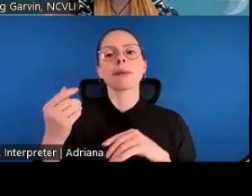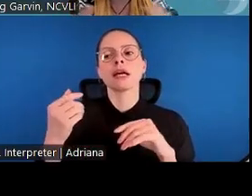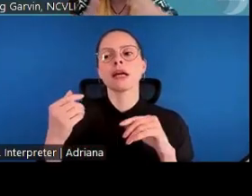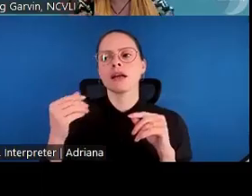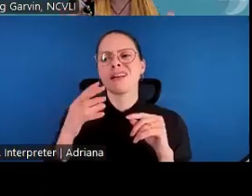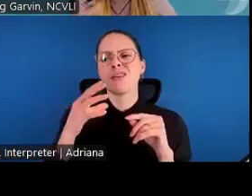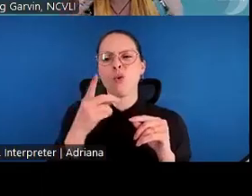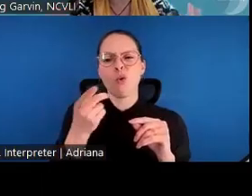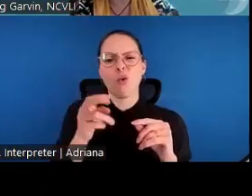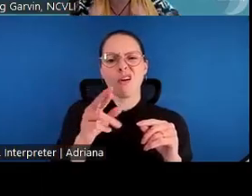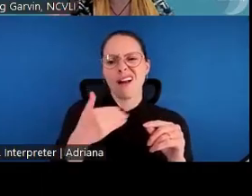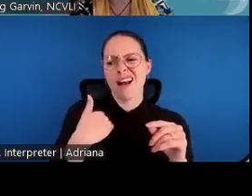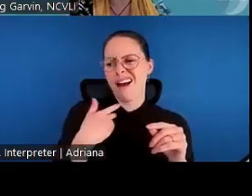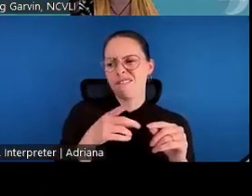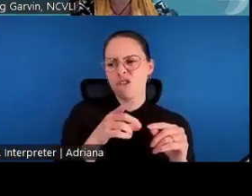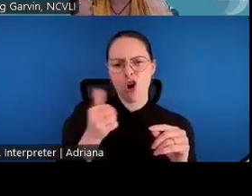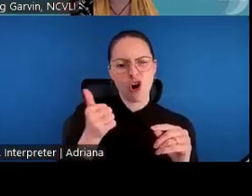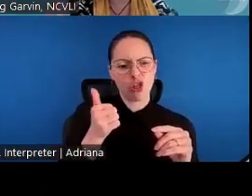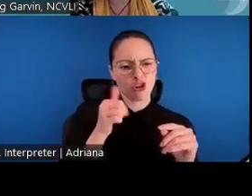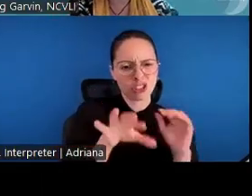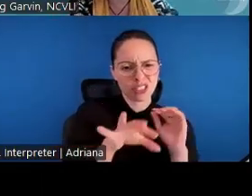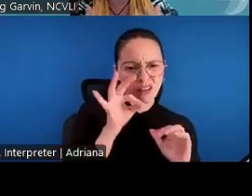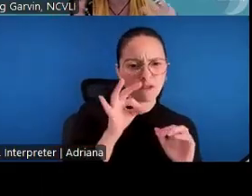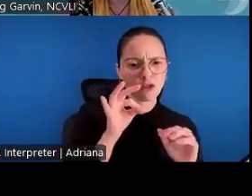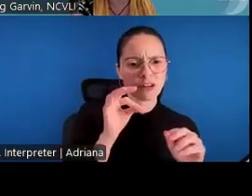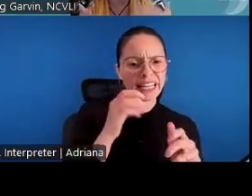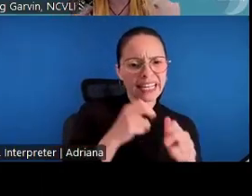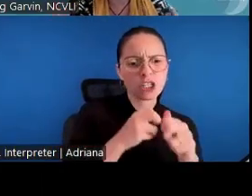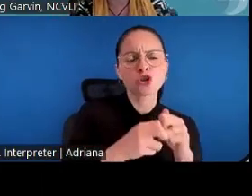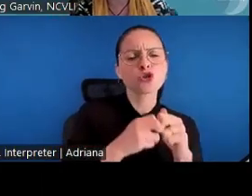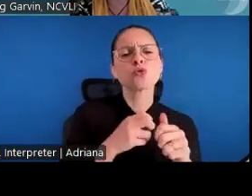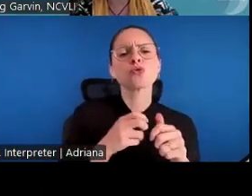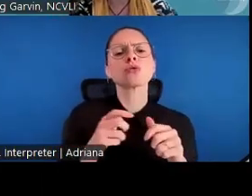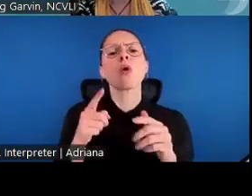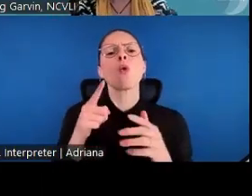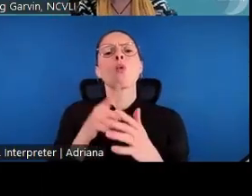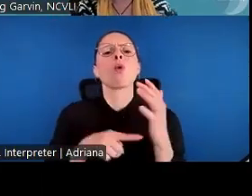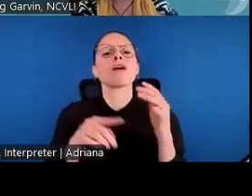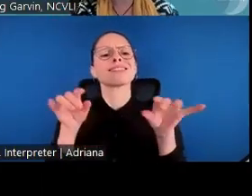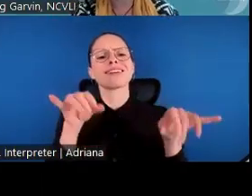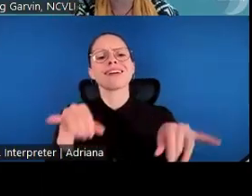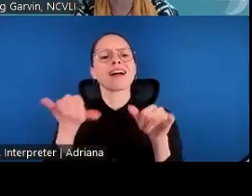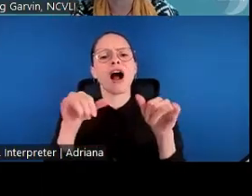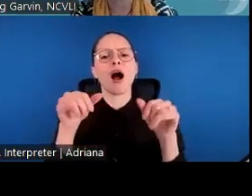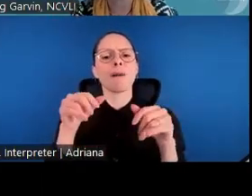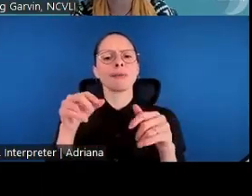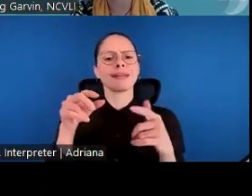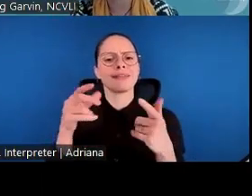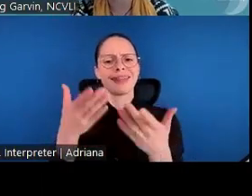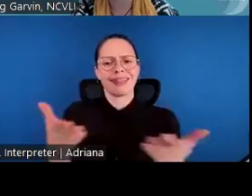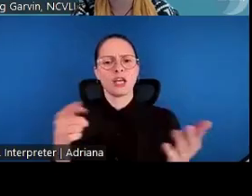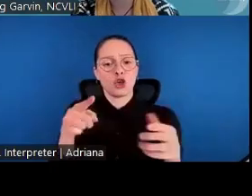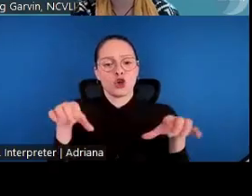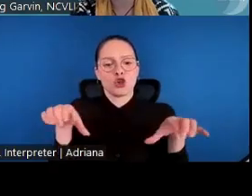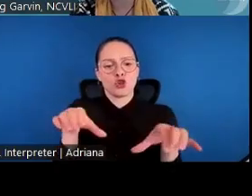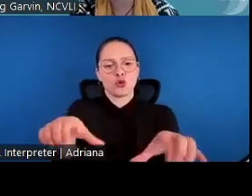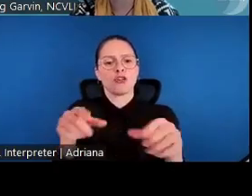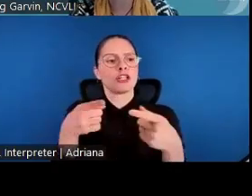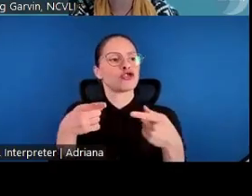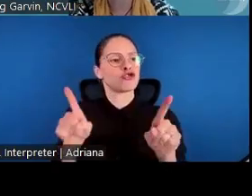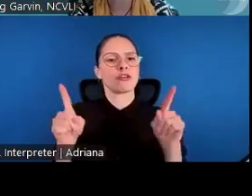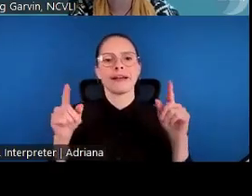discovery issues, what's the most common thing you're doing in that pre-phase to protect your client's rights and